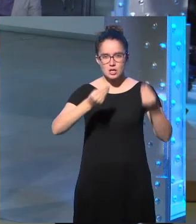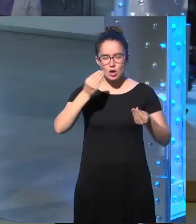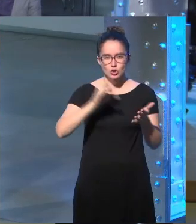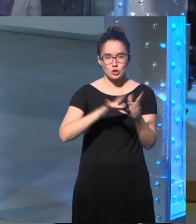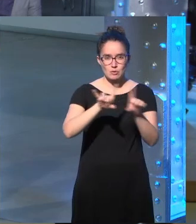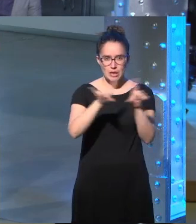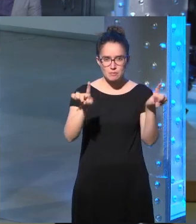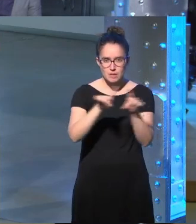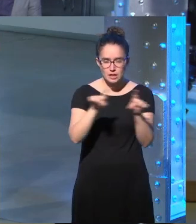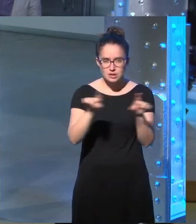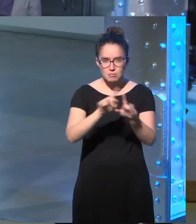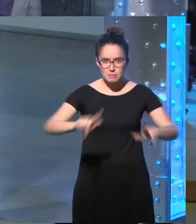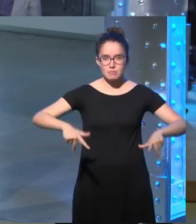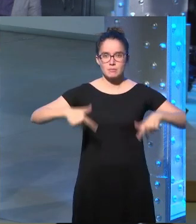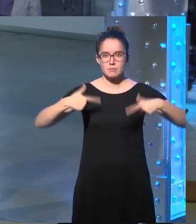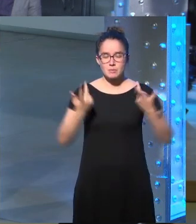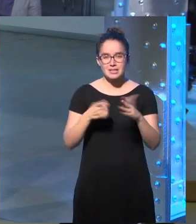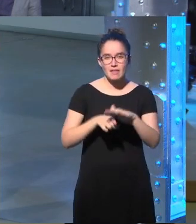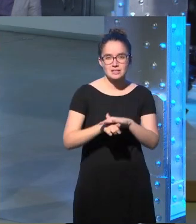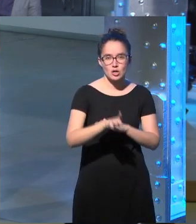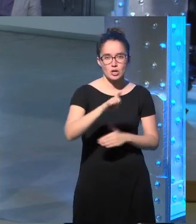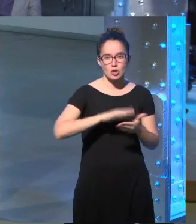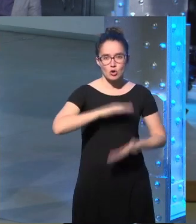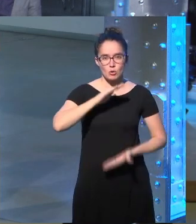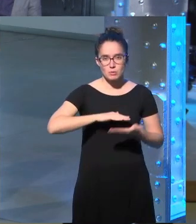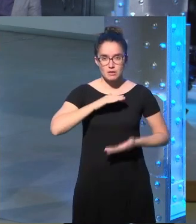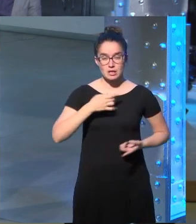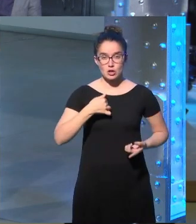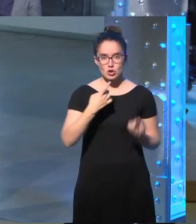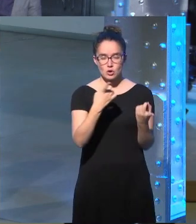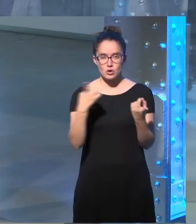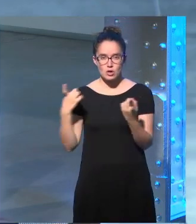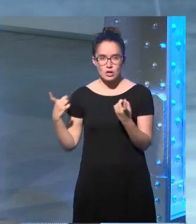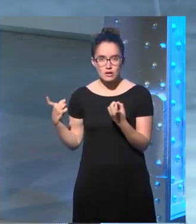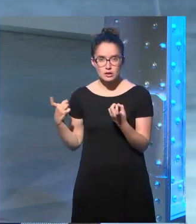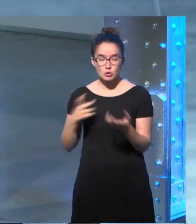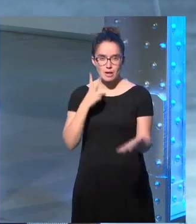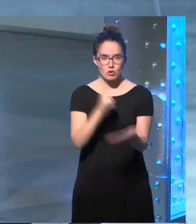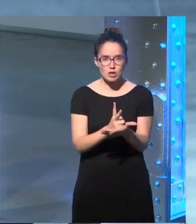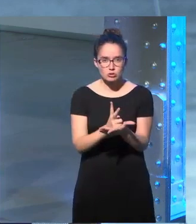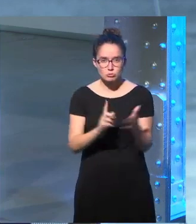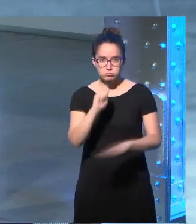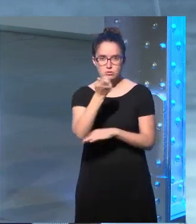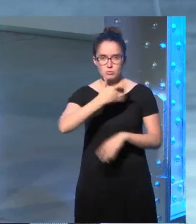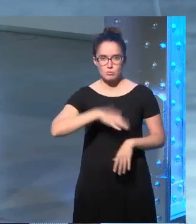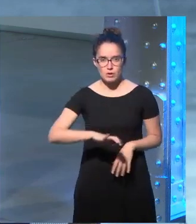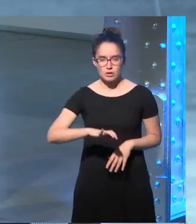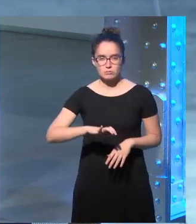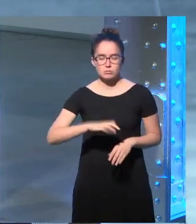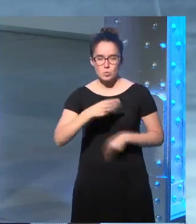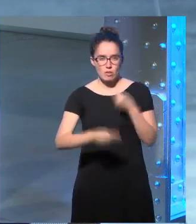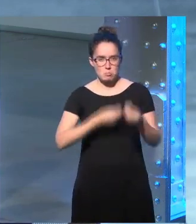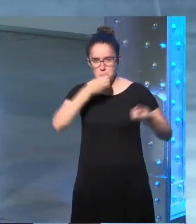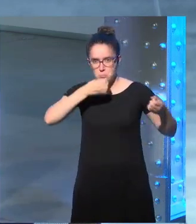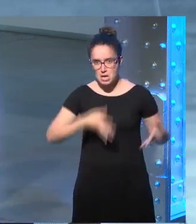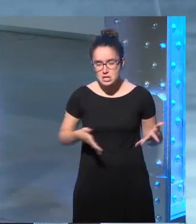specific case, I think that I'm working for a company that allows me to develop those skills that I need to